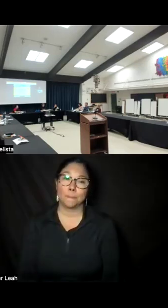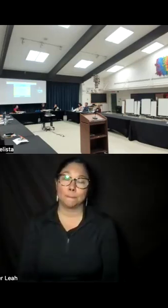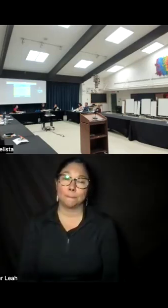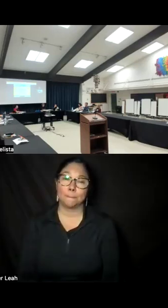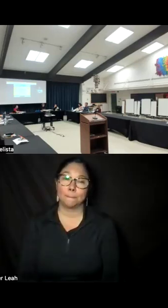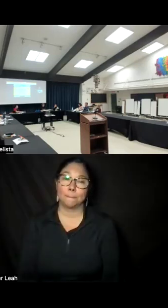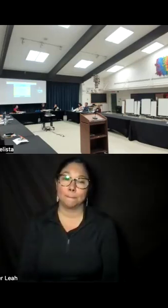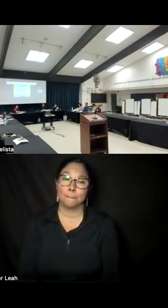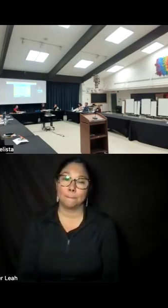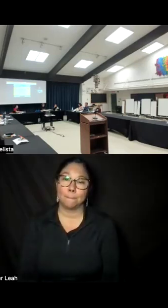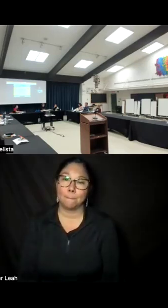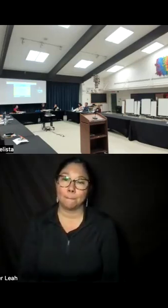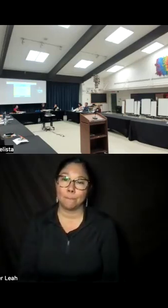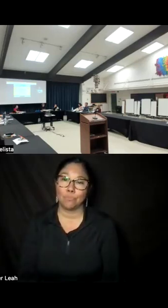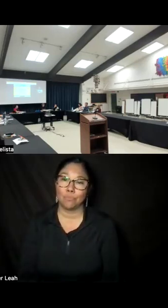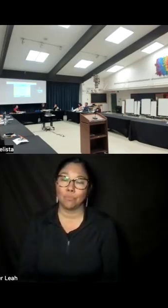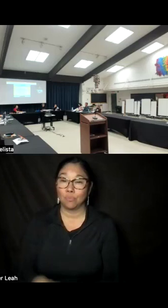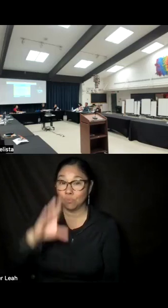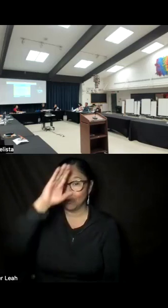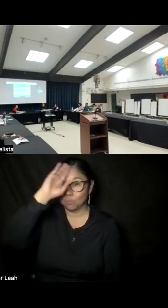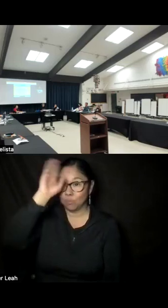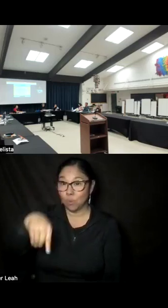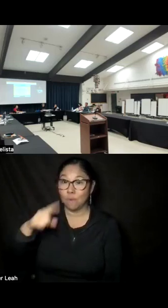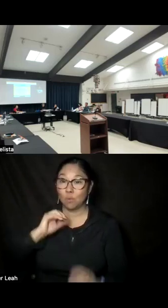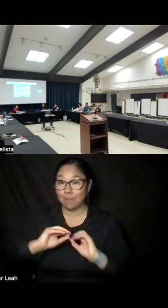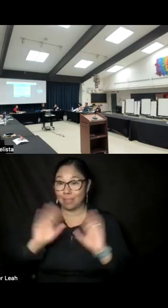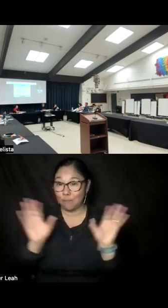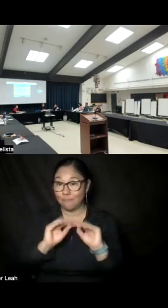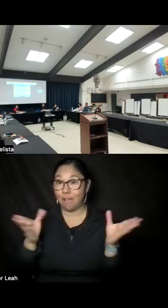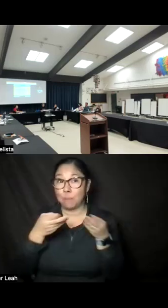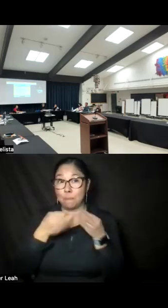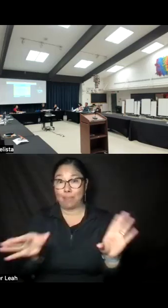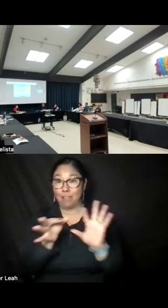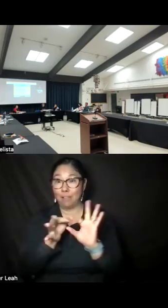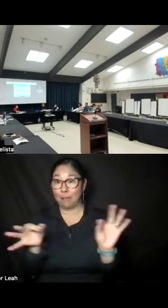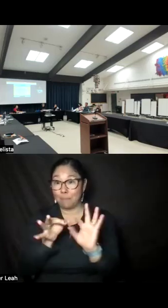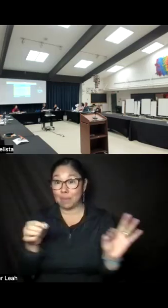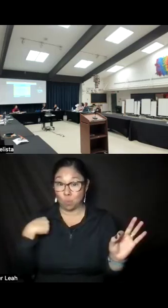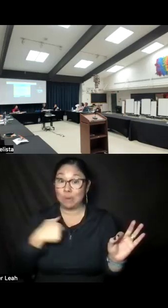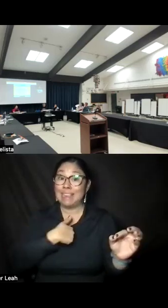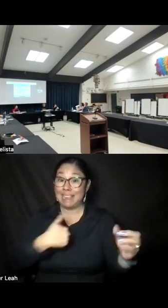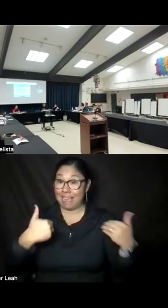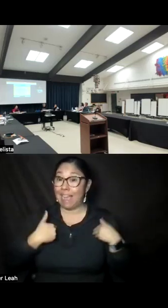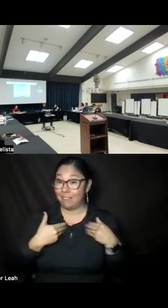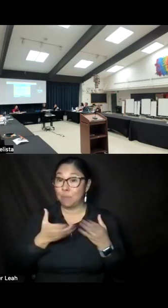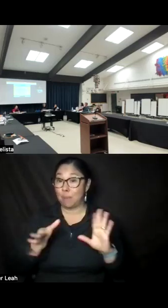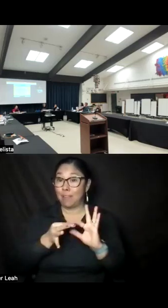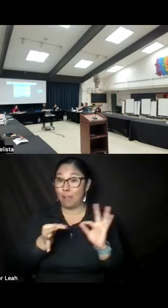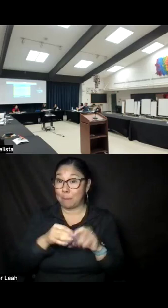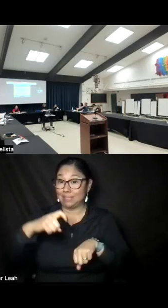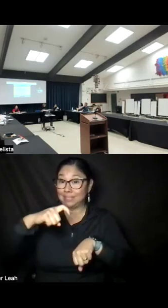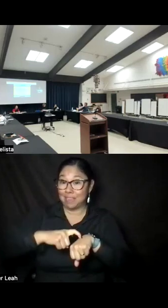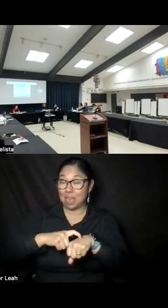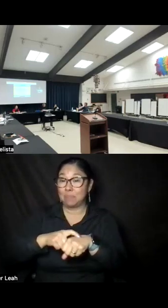time. And then, just to clarify public comment, we do have a public comment time at the end of